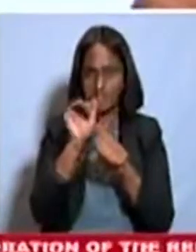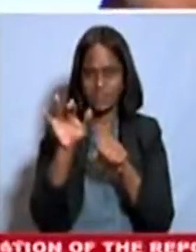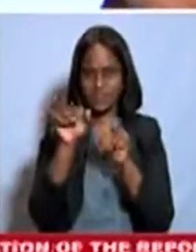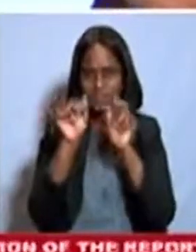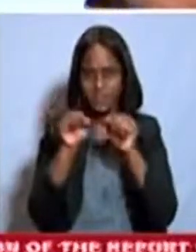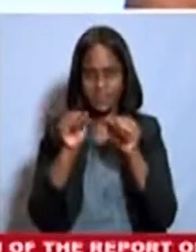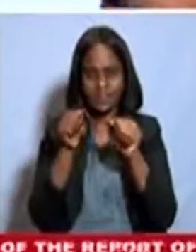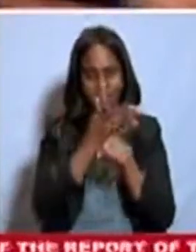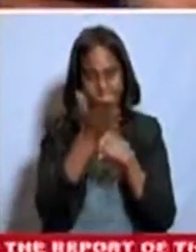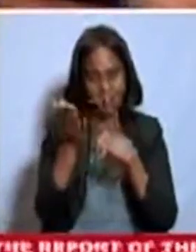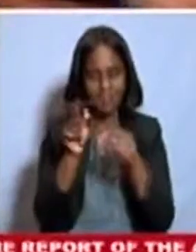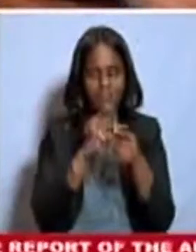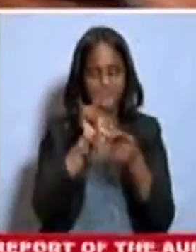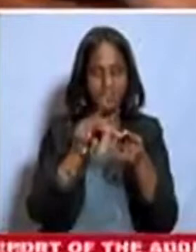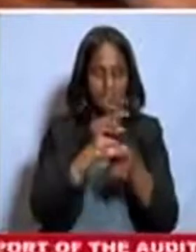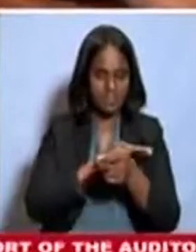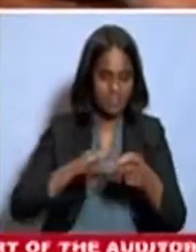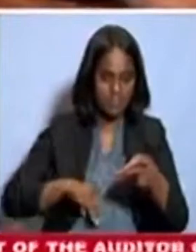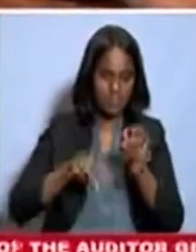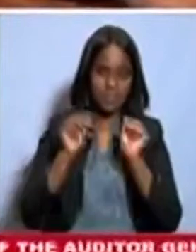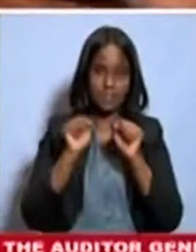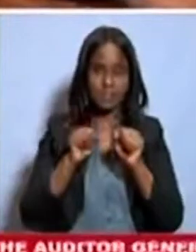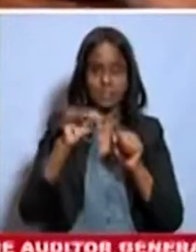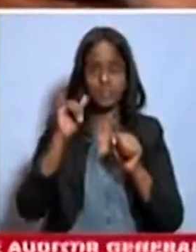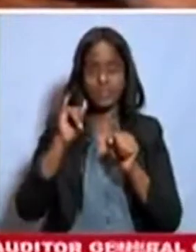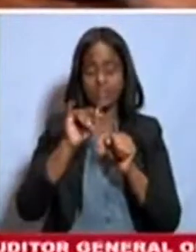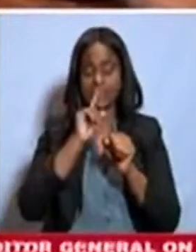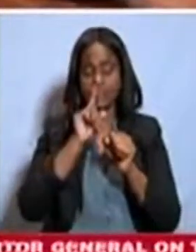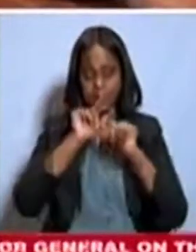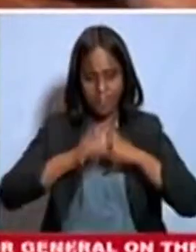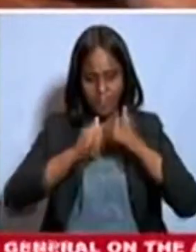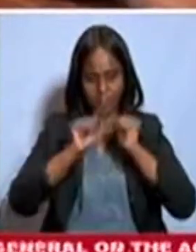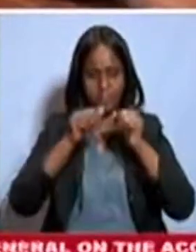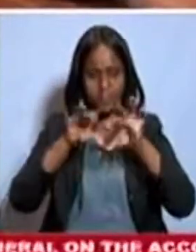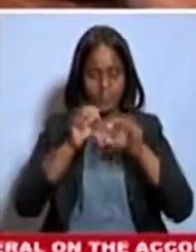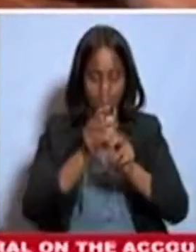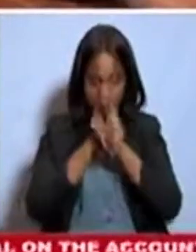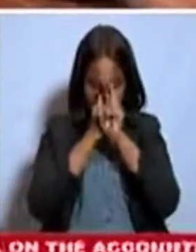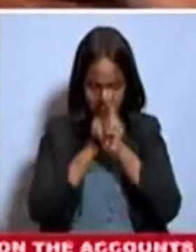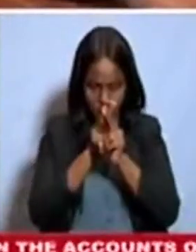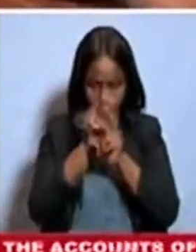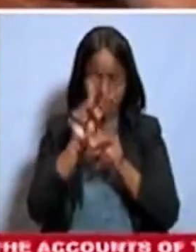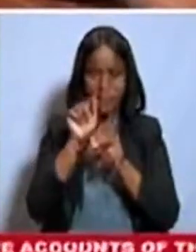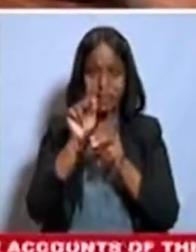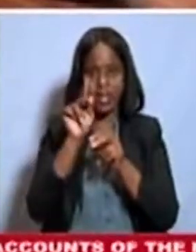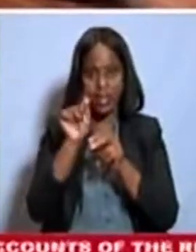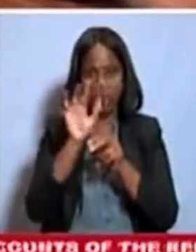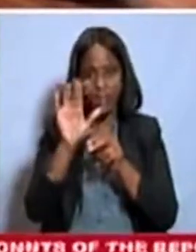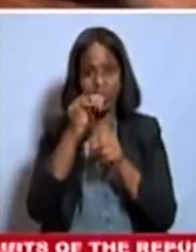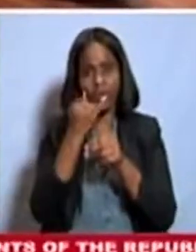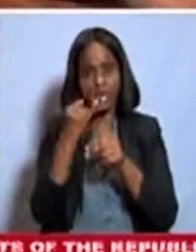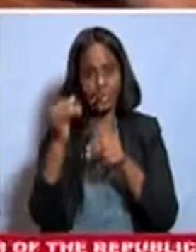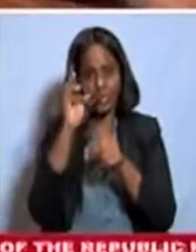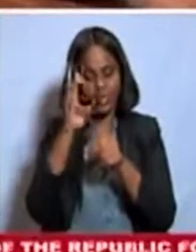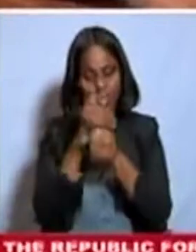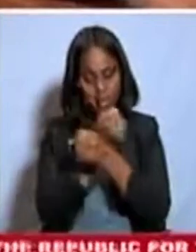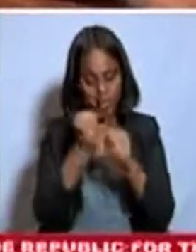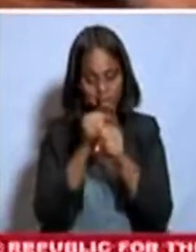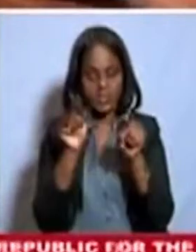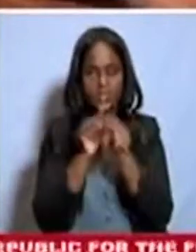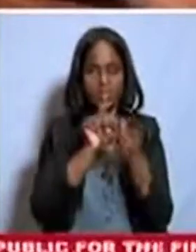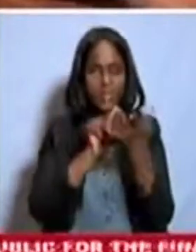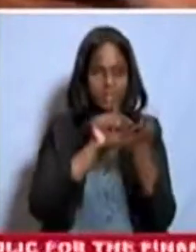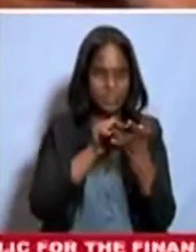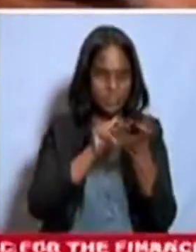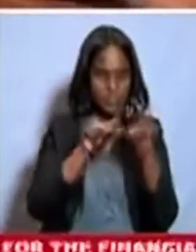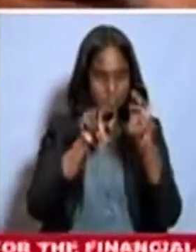the members. Yes, so then we can proceed. Honorable Daka, that issue be looked at. They'll be printed, the Auditor